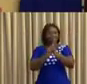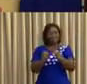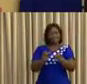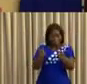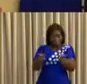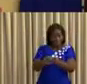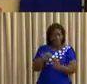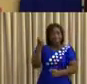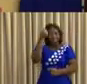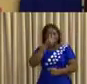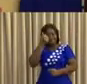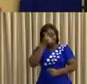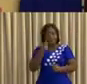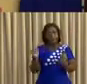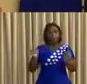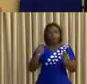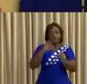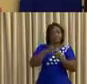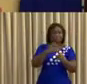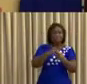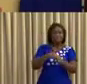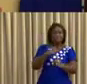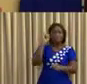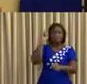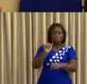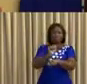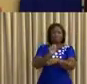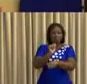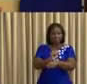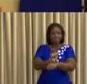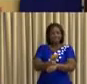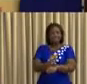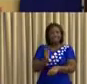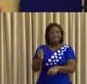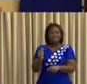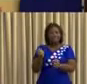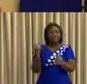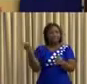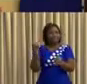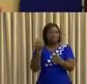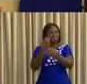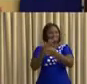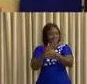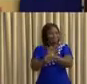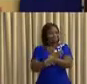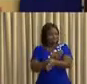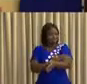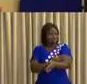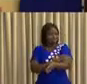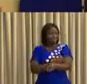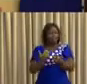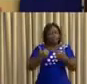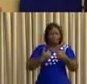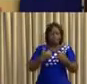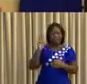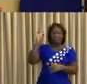Africa where the electoral process works and where it is always being improved upon. We have had